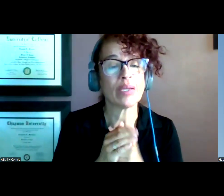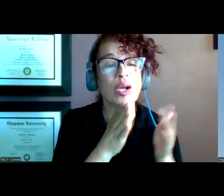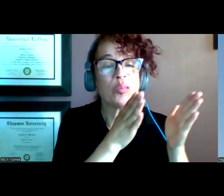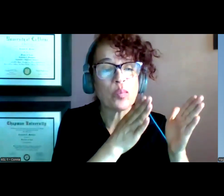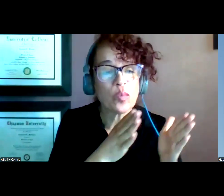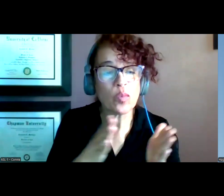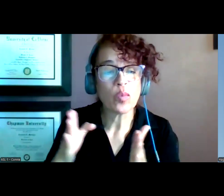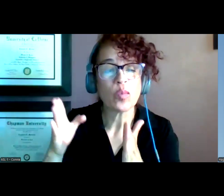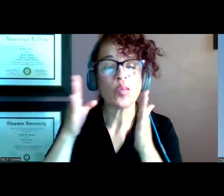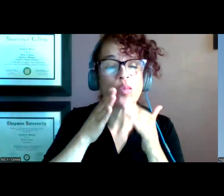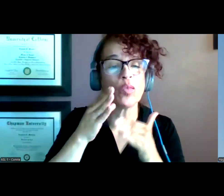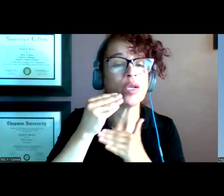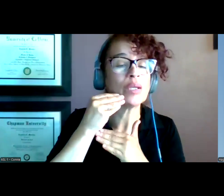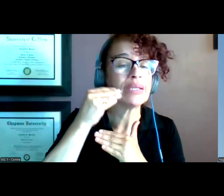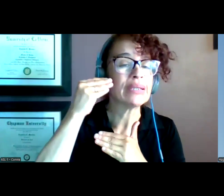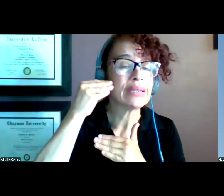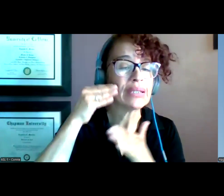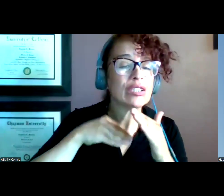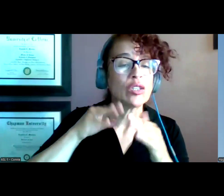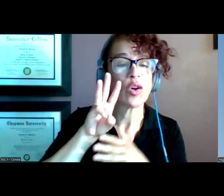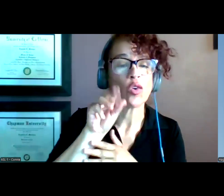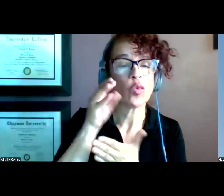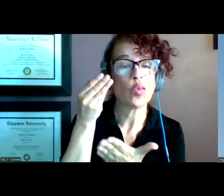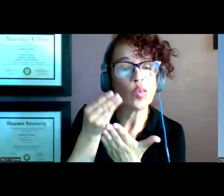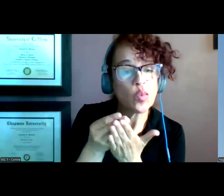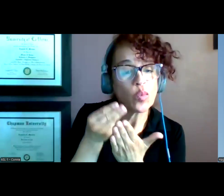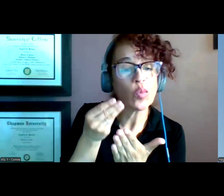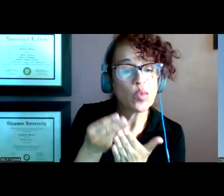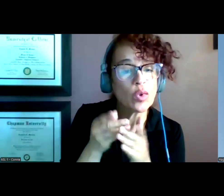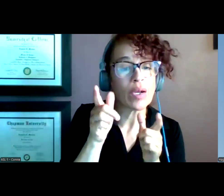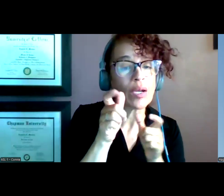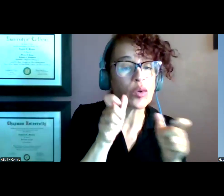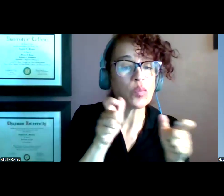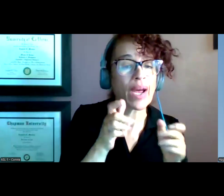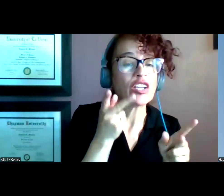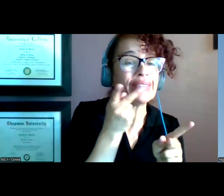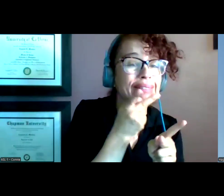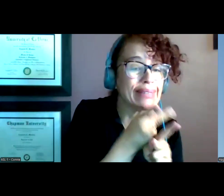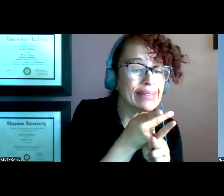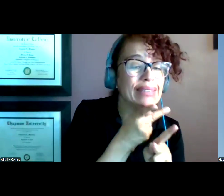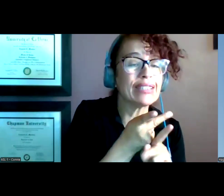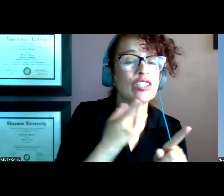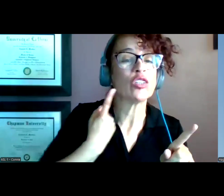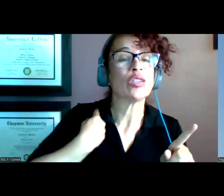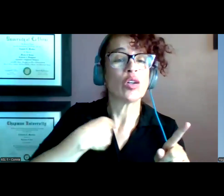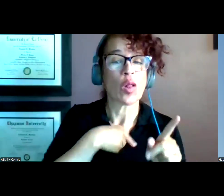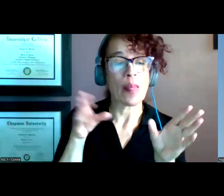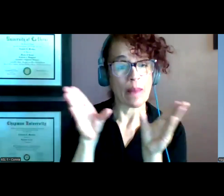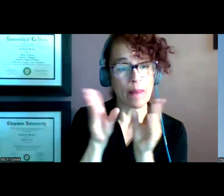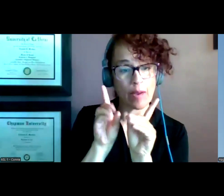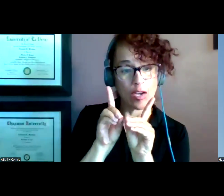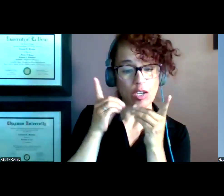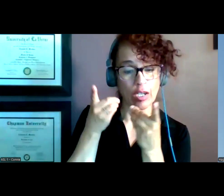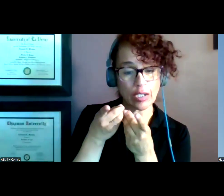plans to move home and community-based services waivers into managed care. And we had a meeting with Department of